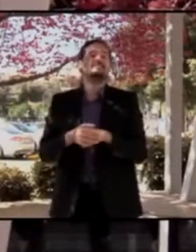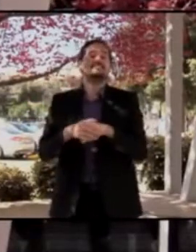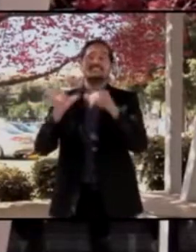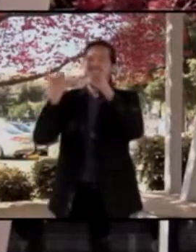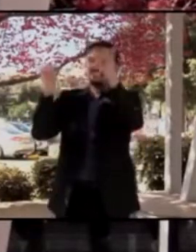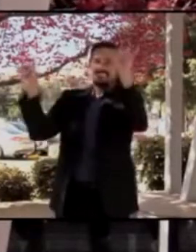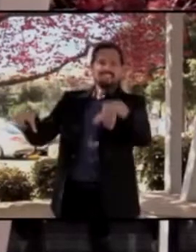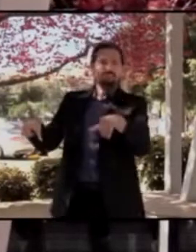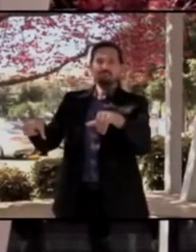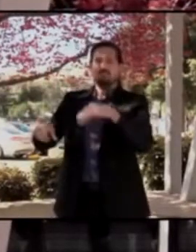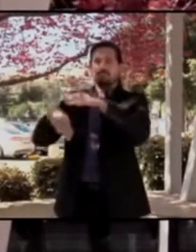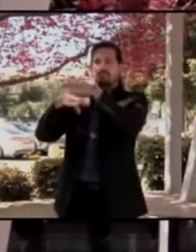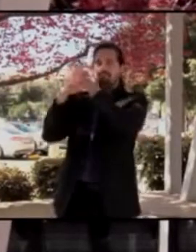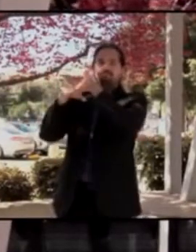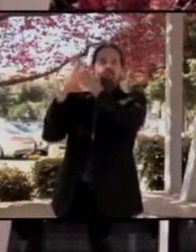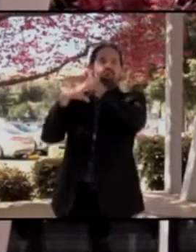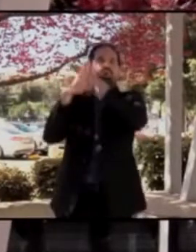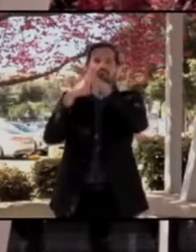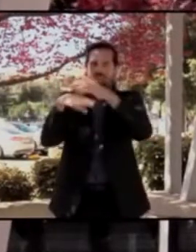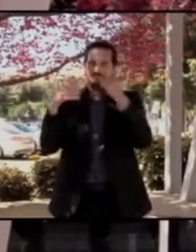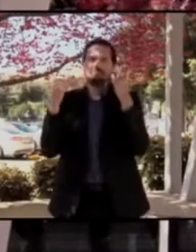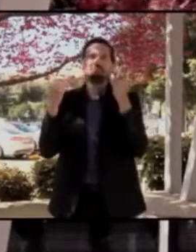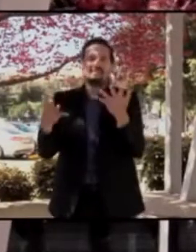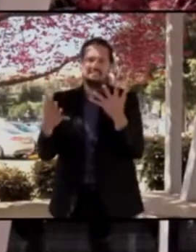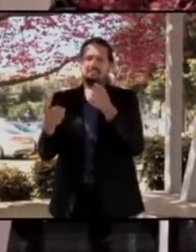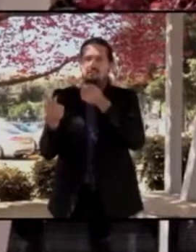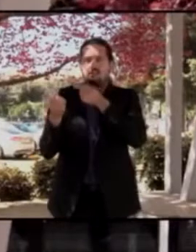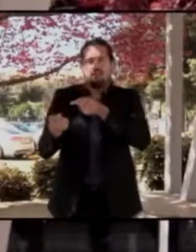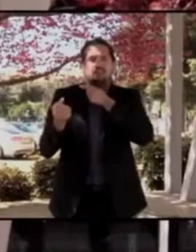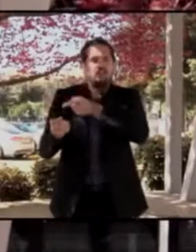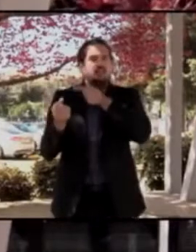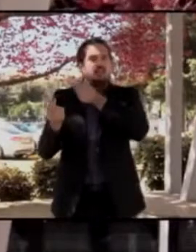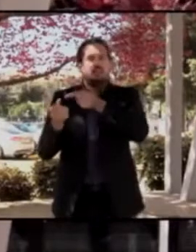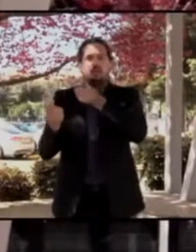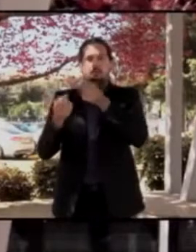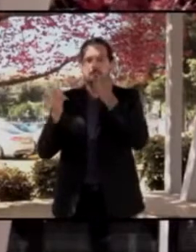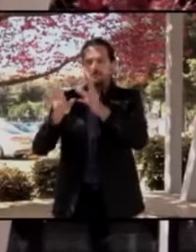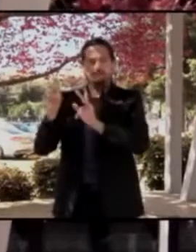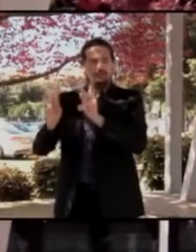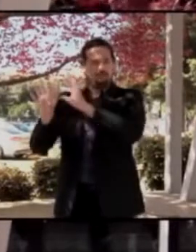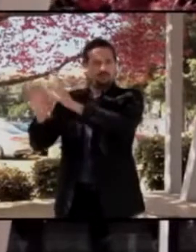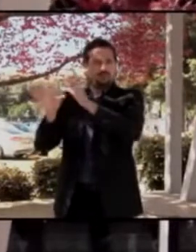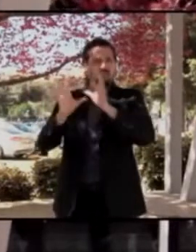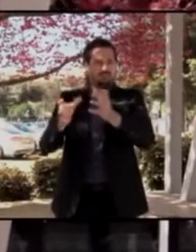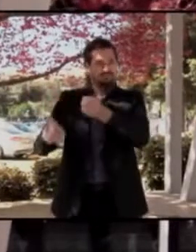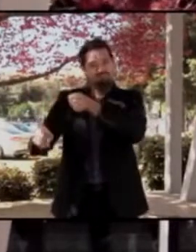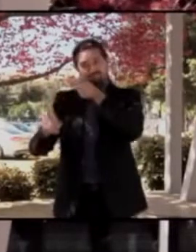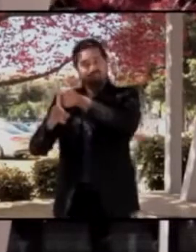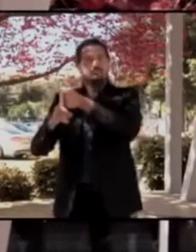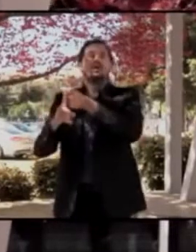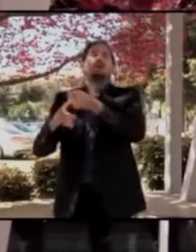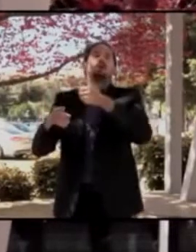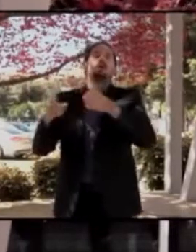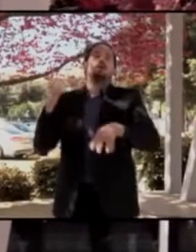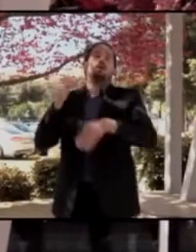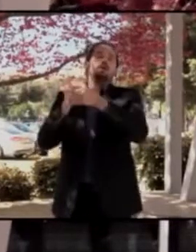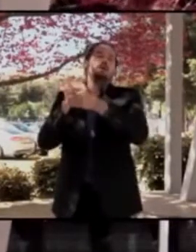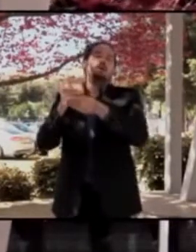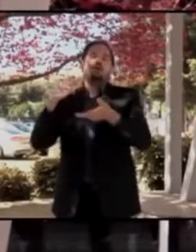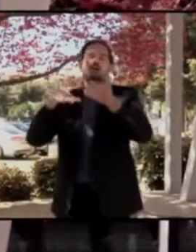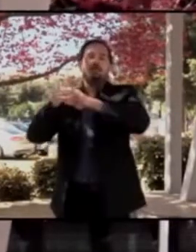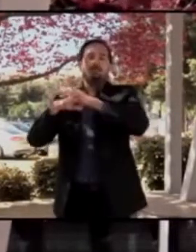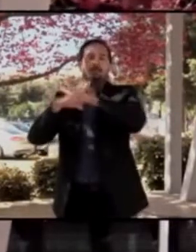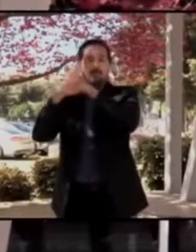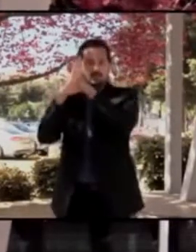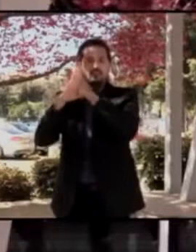to access for many of our residents. Because of that, our county has centered equity as a